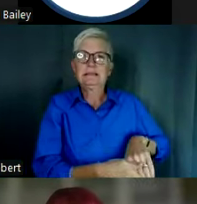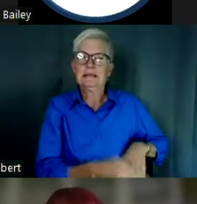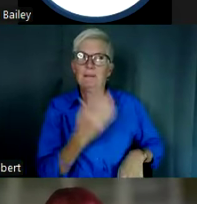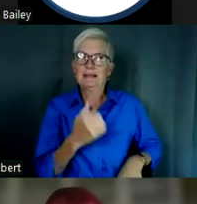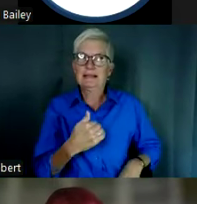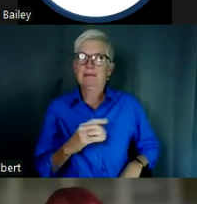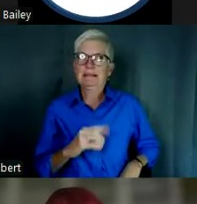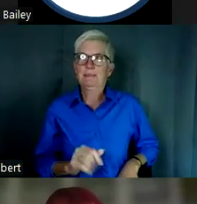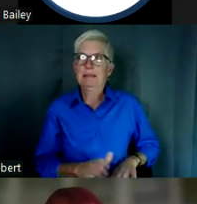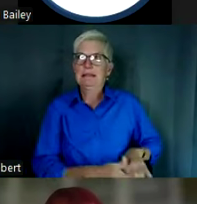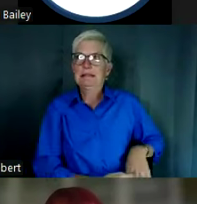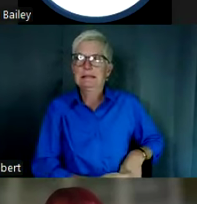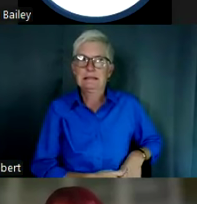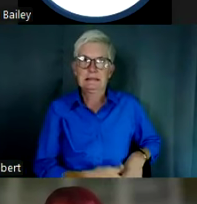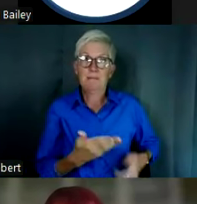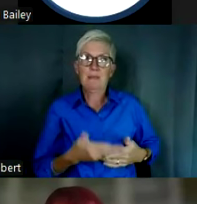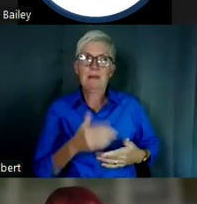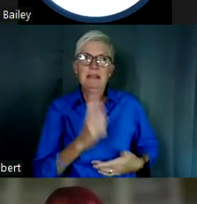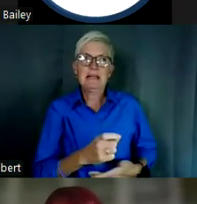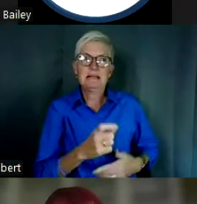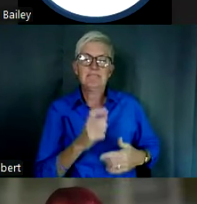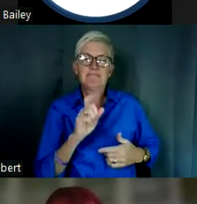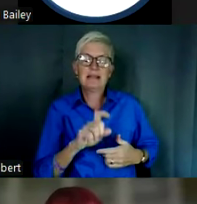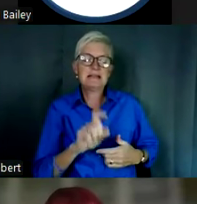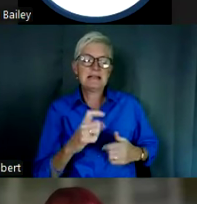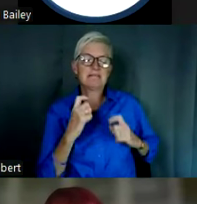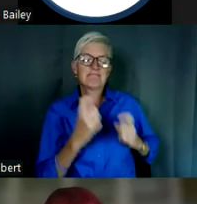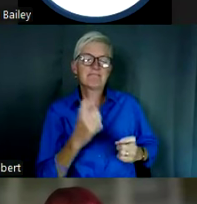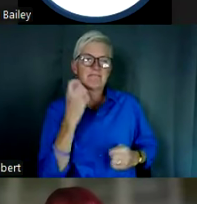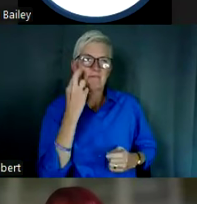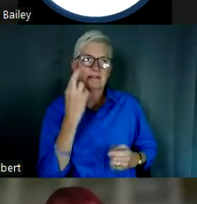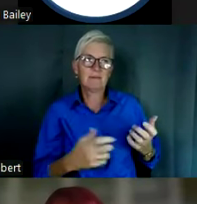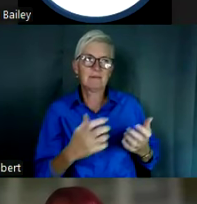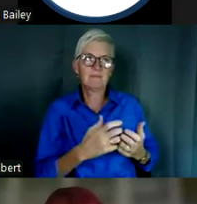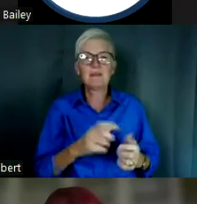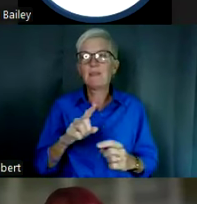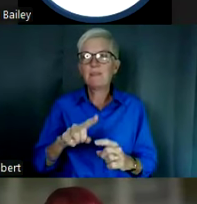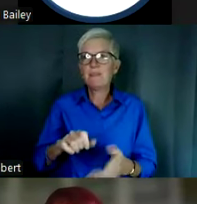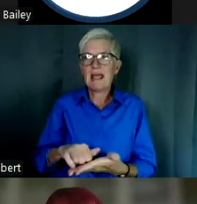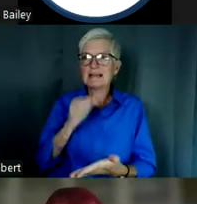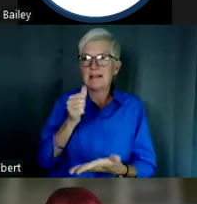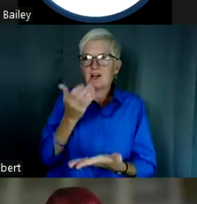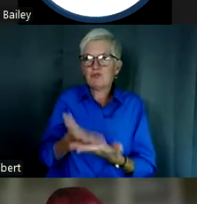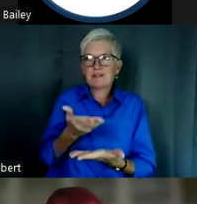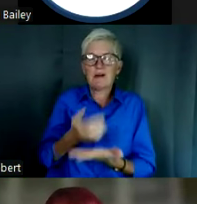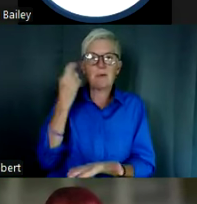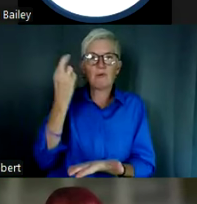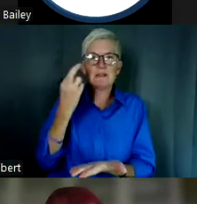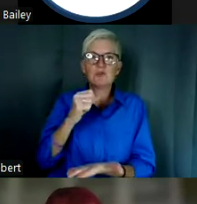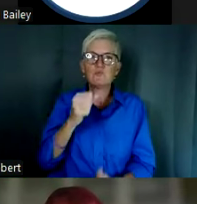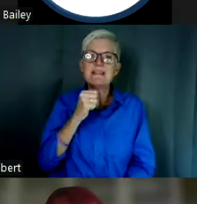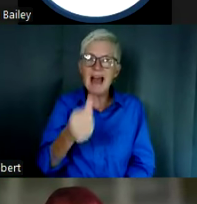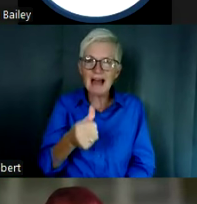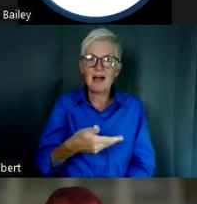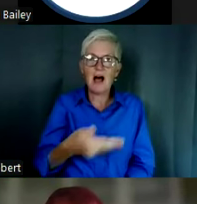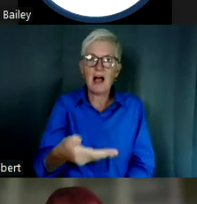disability and they need a reasonable accommodation. That would not be a justifiable reason for not hiring somebody with a disability who is the